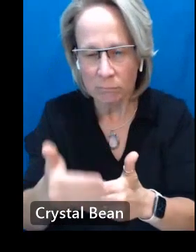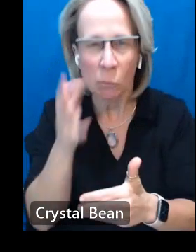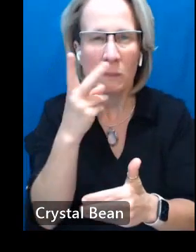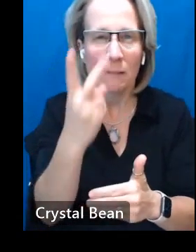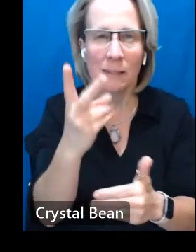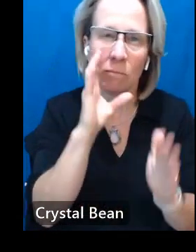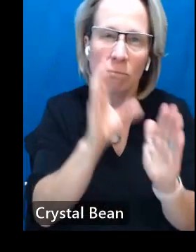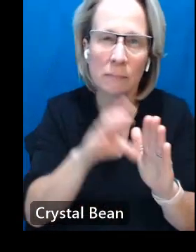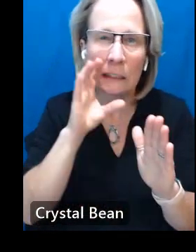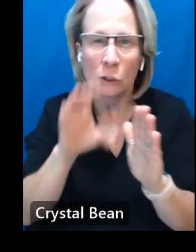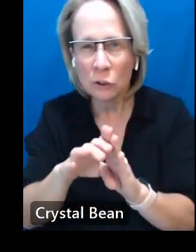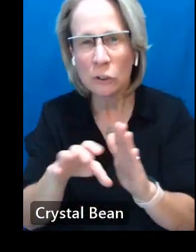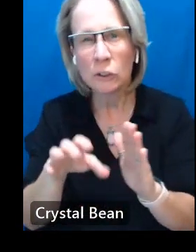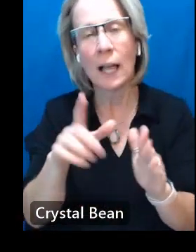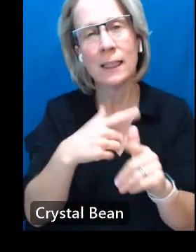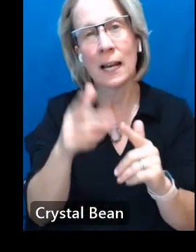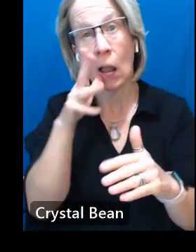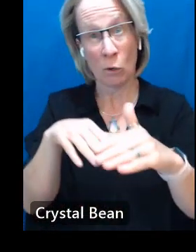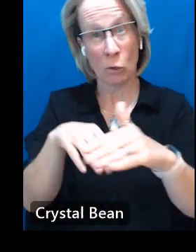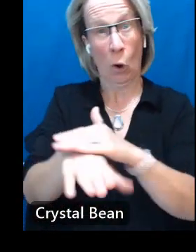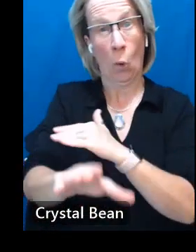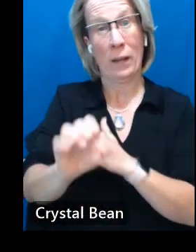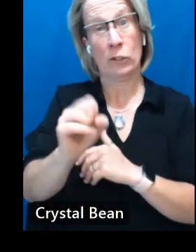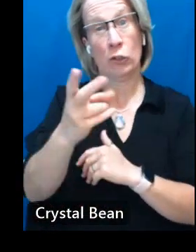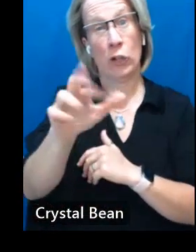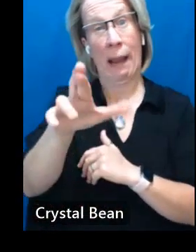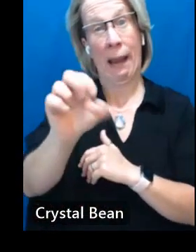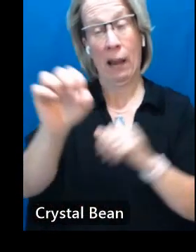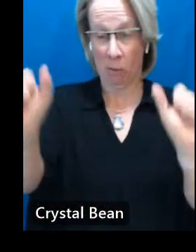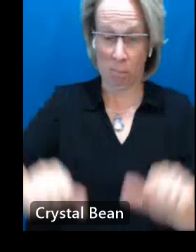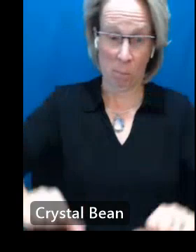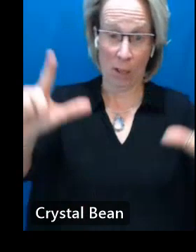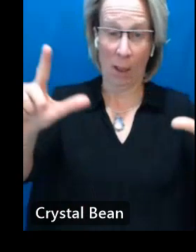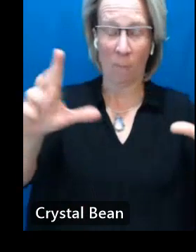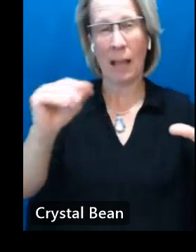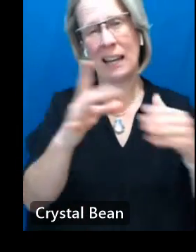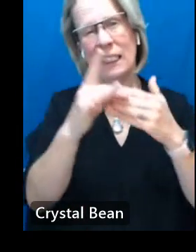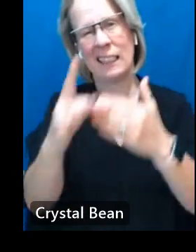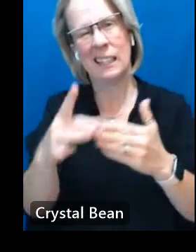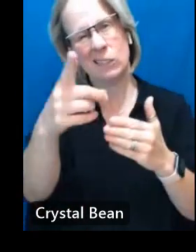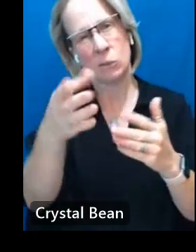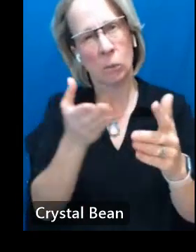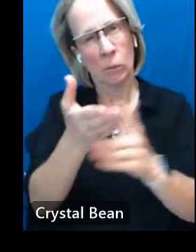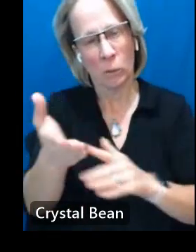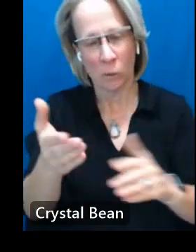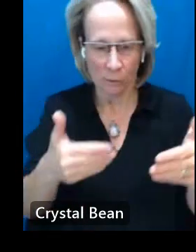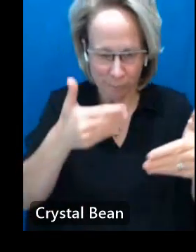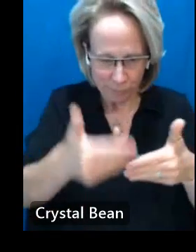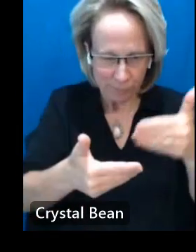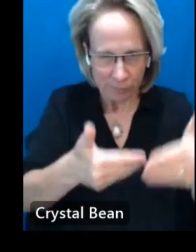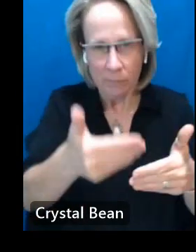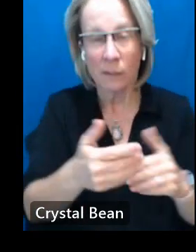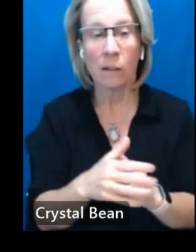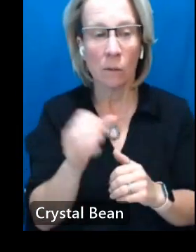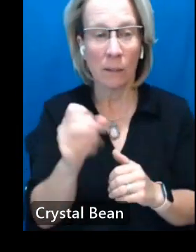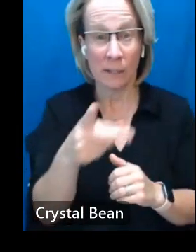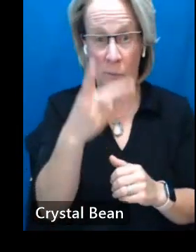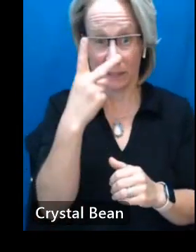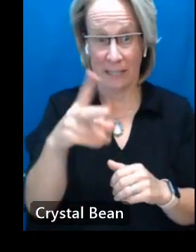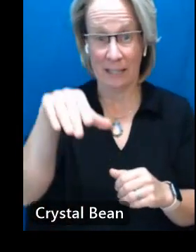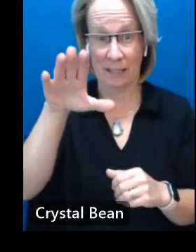then I'll go into Share and show you how to actually do it if you've never done it before. So you see here at the top, if you're going to create a